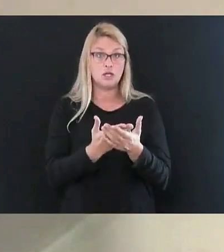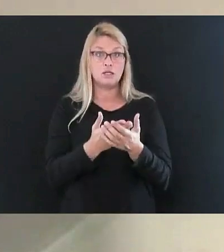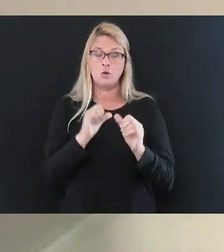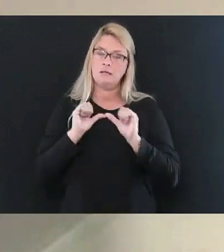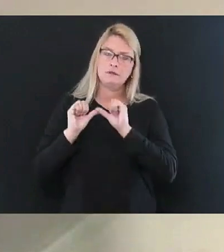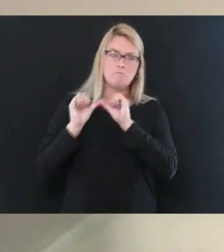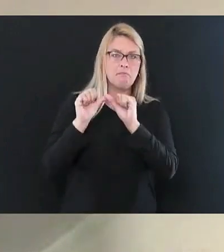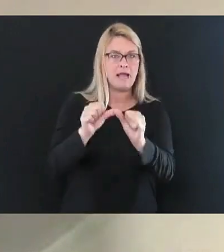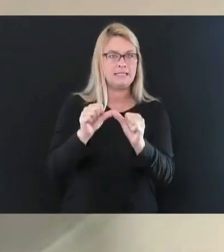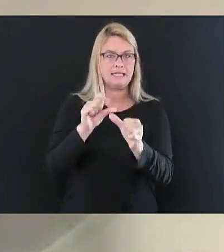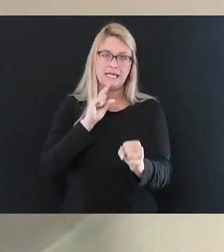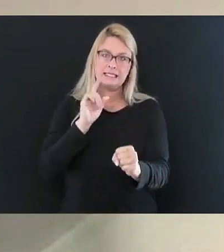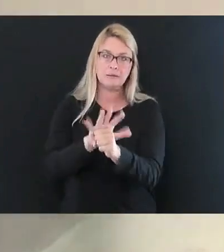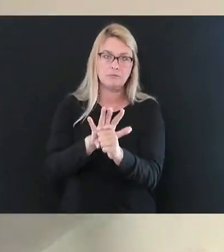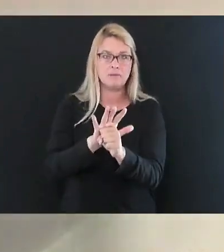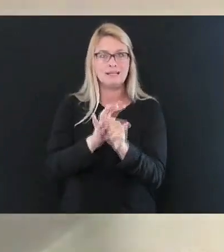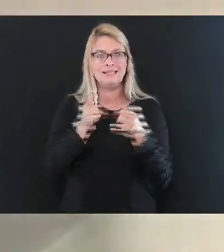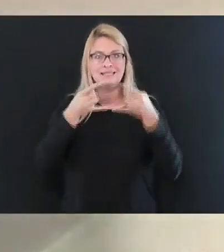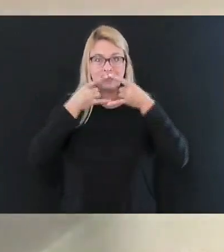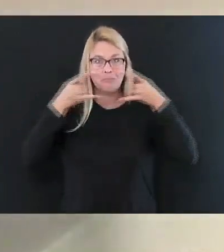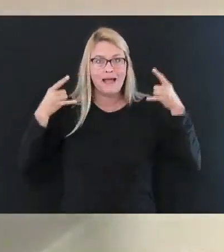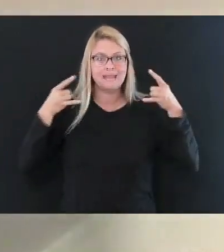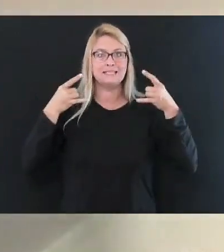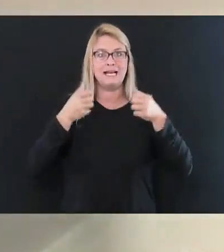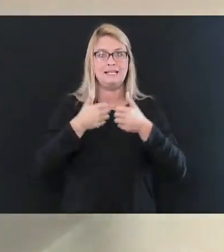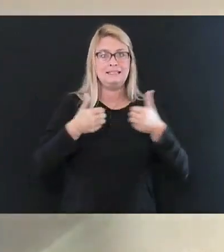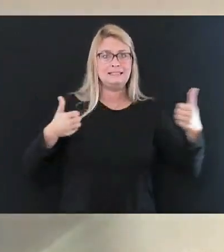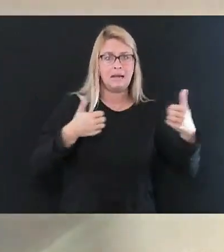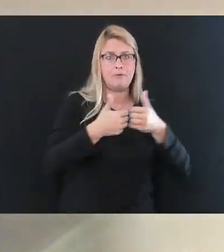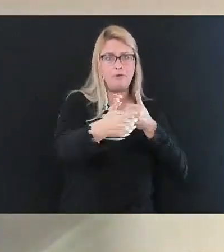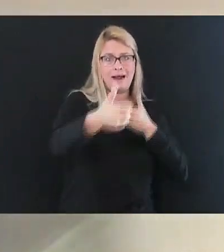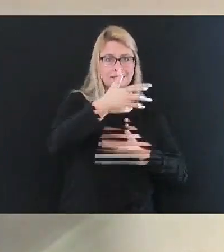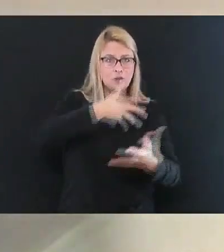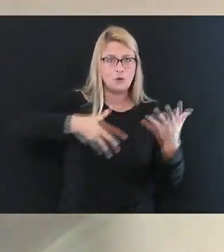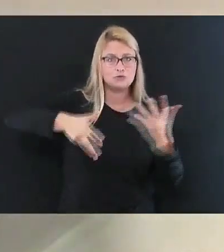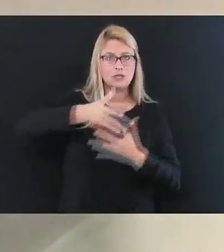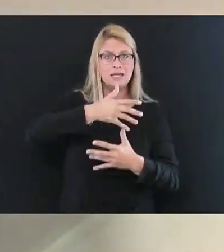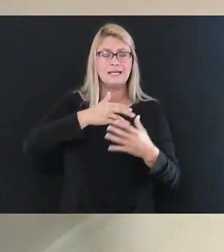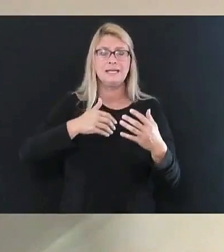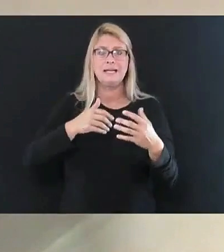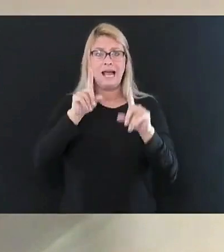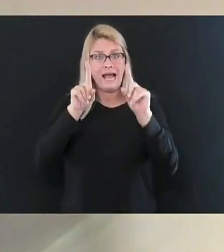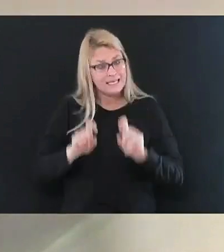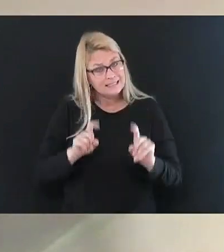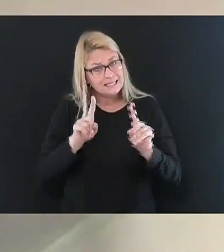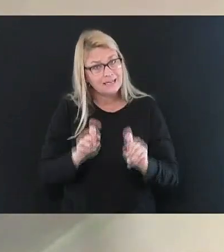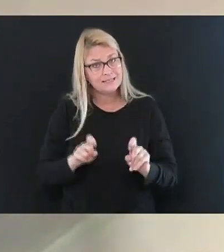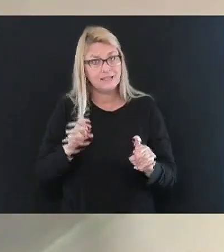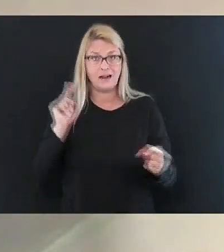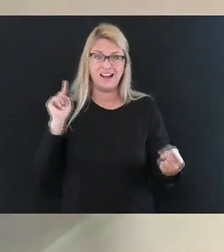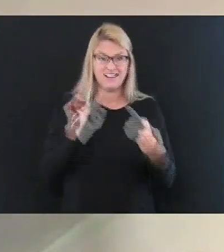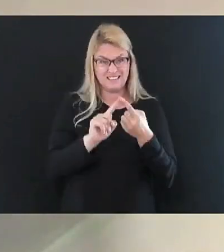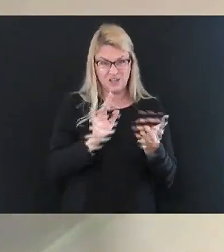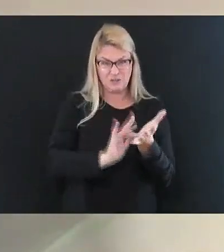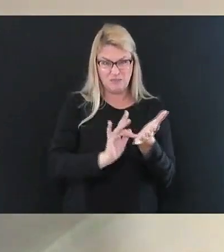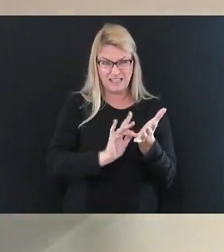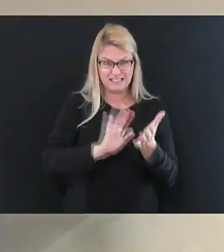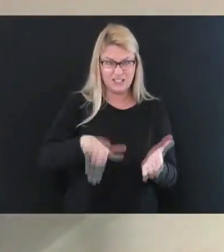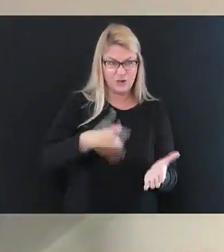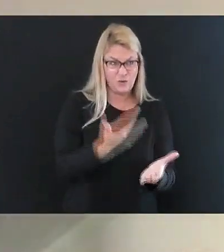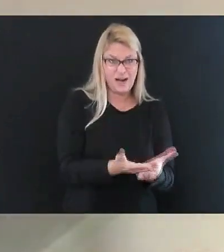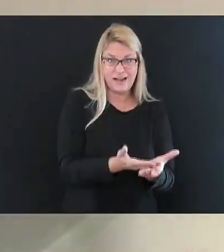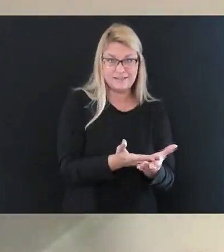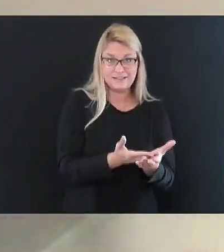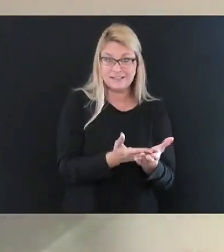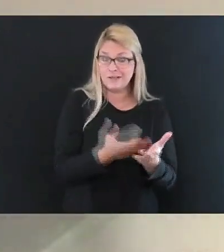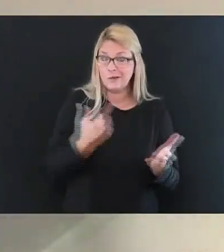to wear masks and distance and get tested, because until we get the vaccine and it's distributed, we